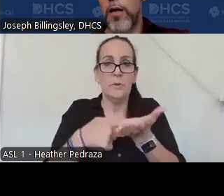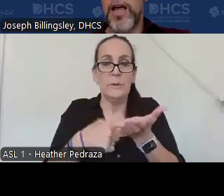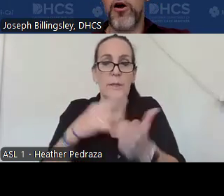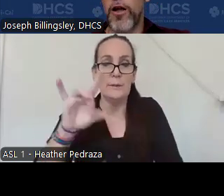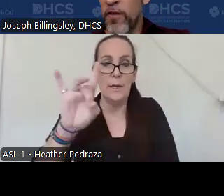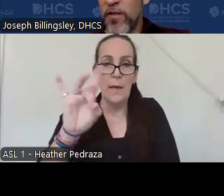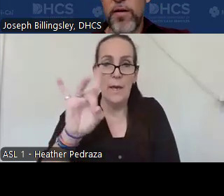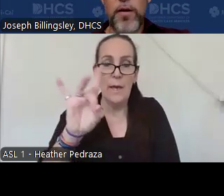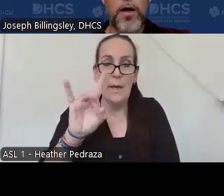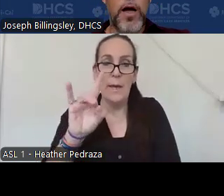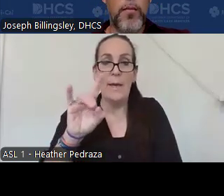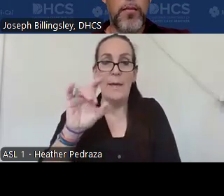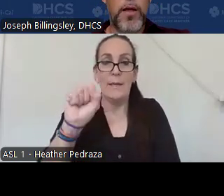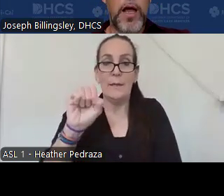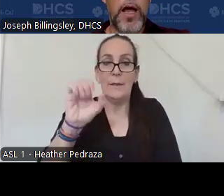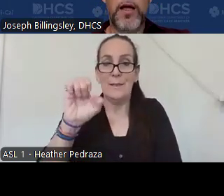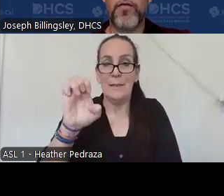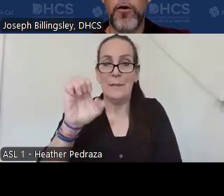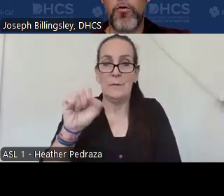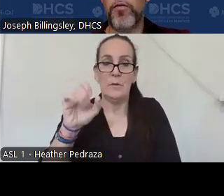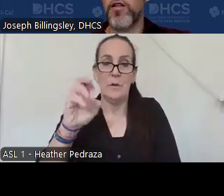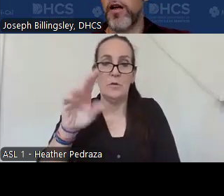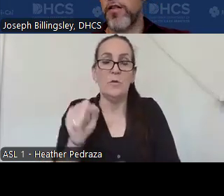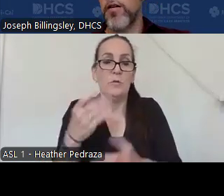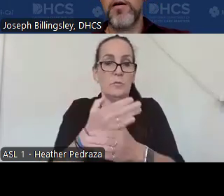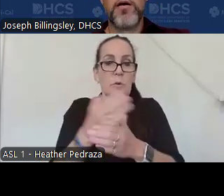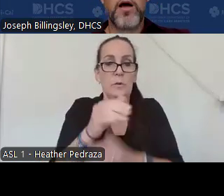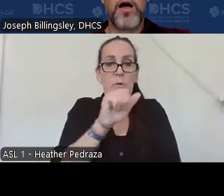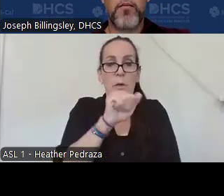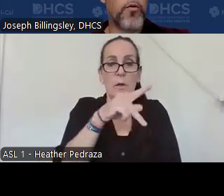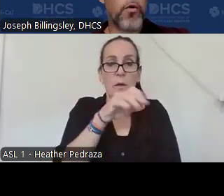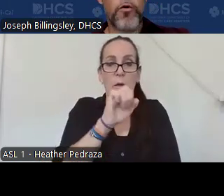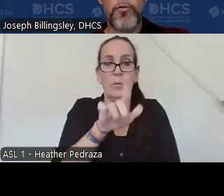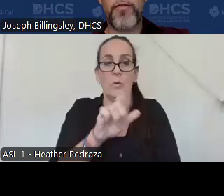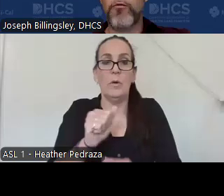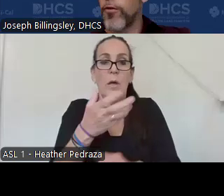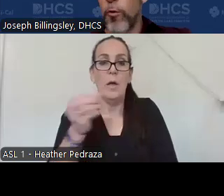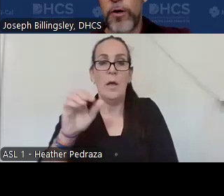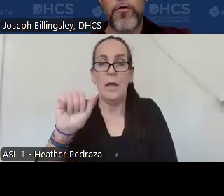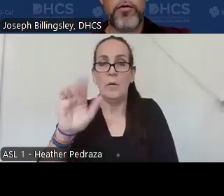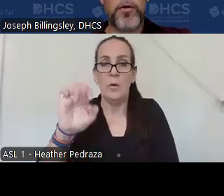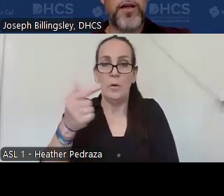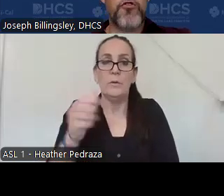April and August. And in those, we've discussed with the